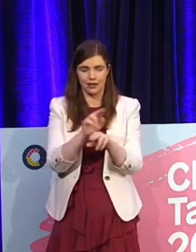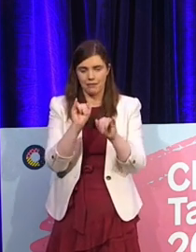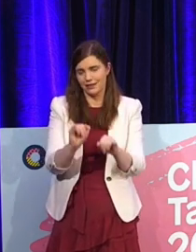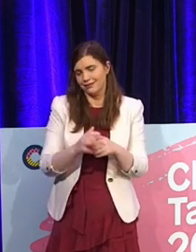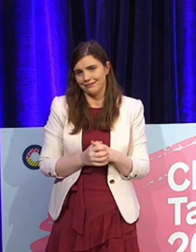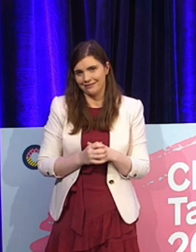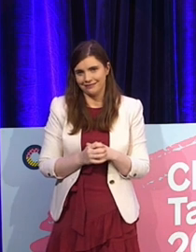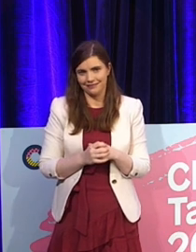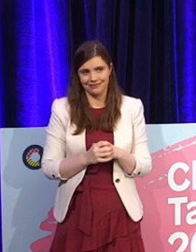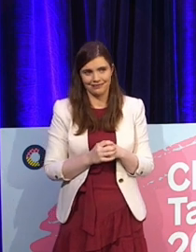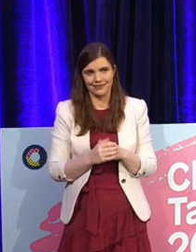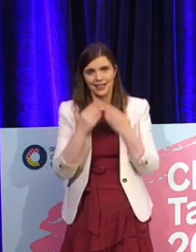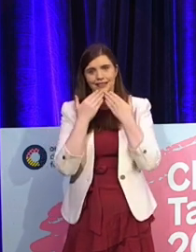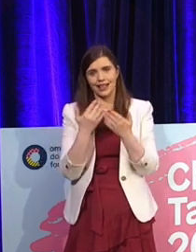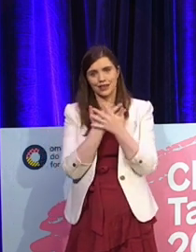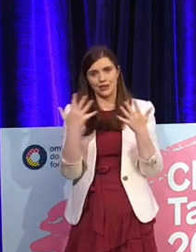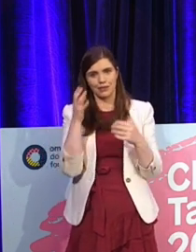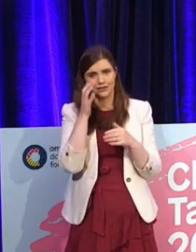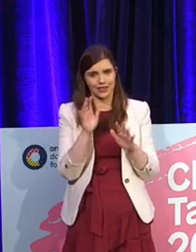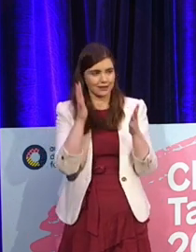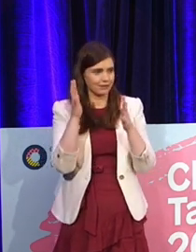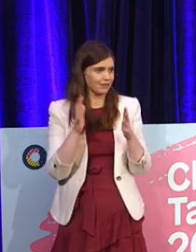bad. Thank you so much for listening.